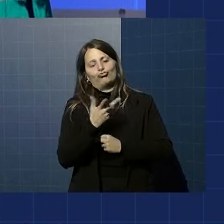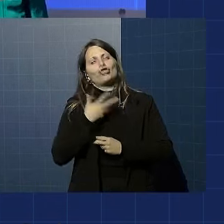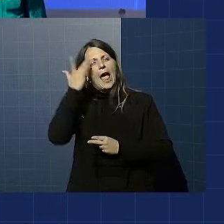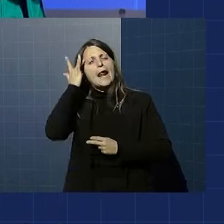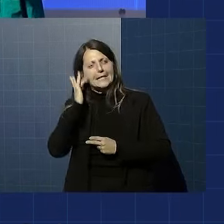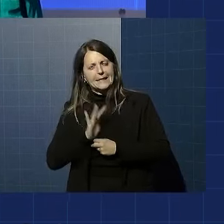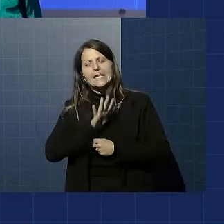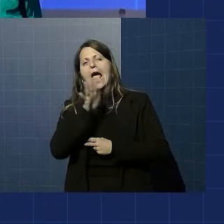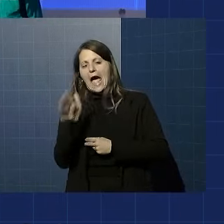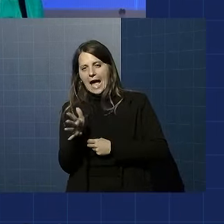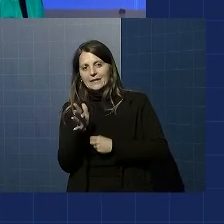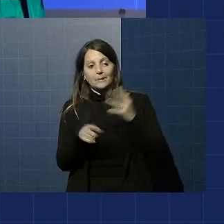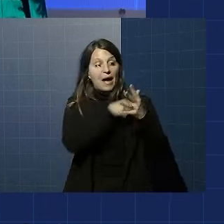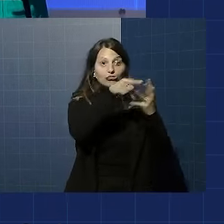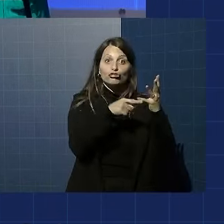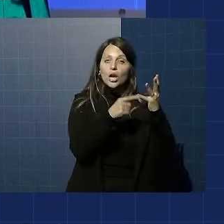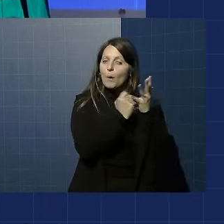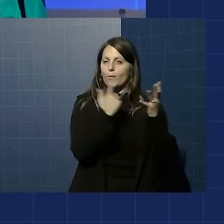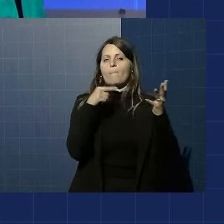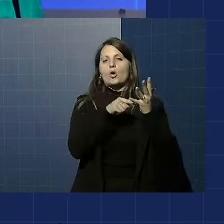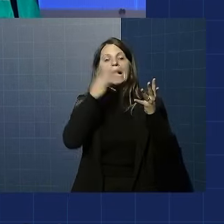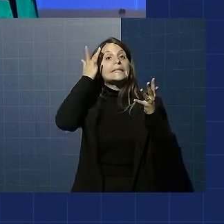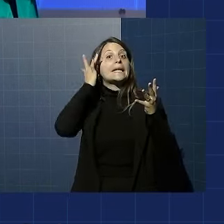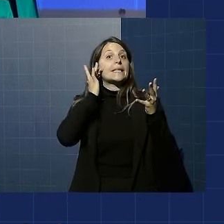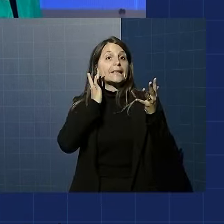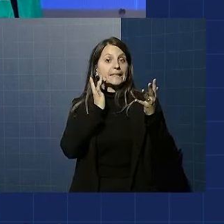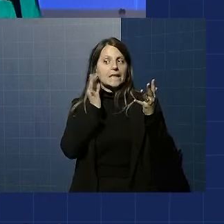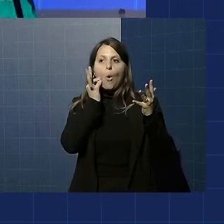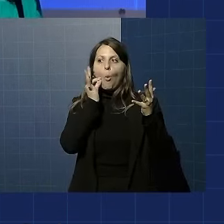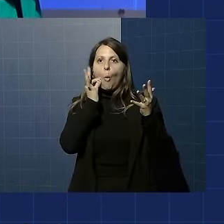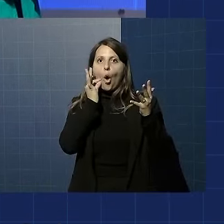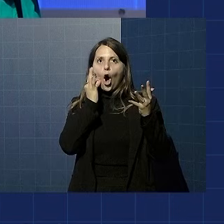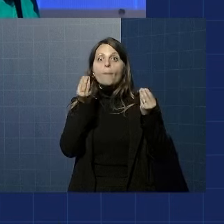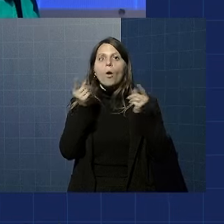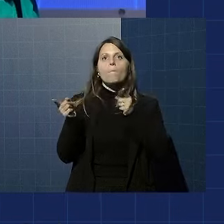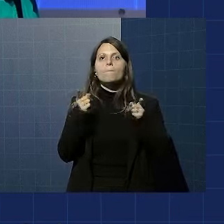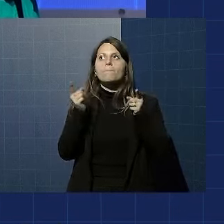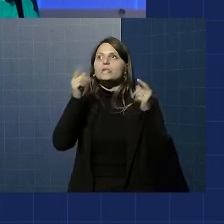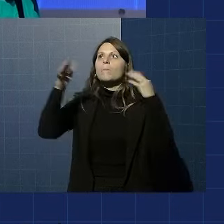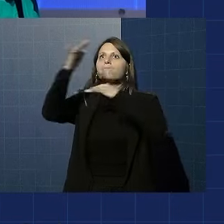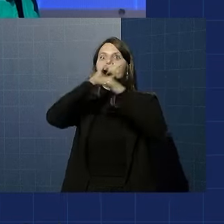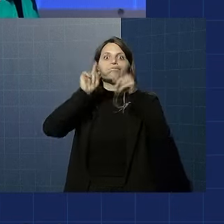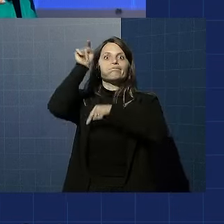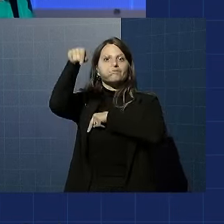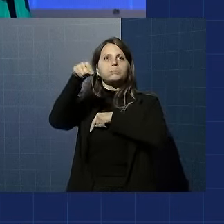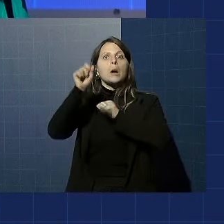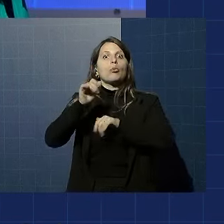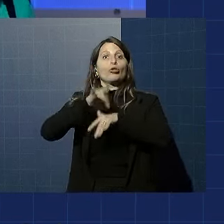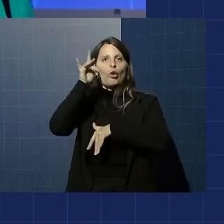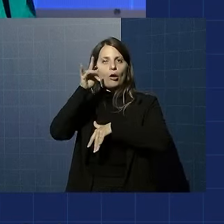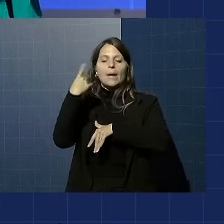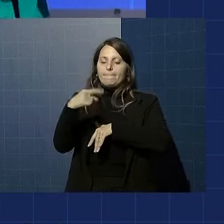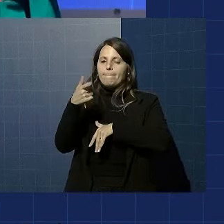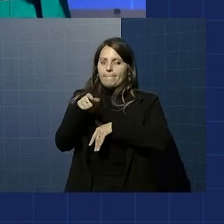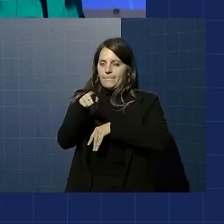want to understand the best as we can, because we know they will be critical for bringing humans to Mars eventually.